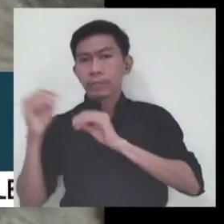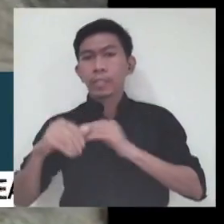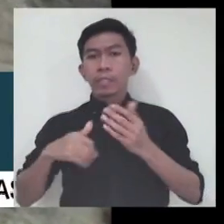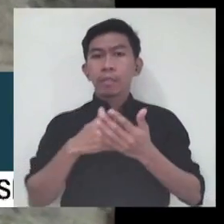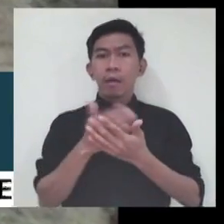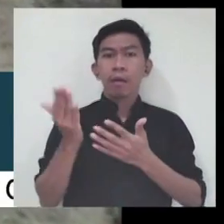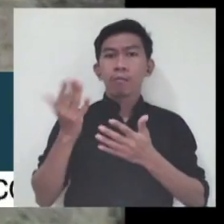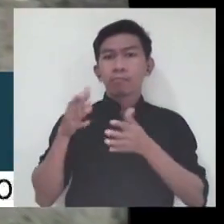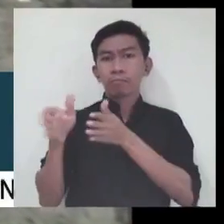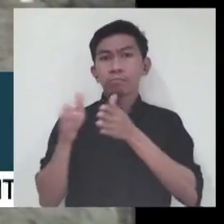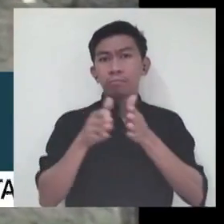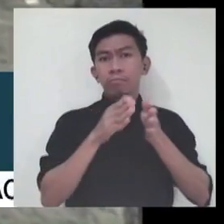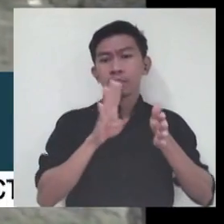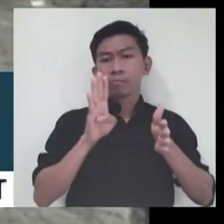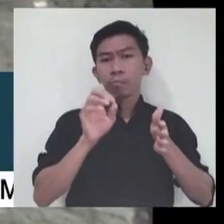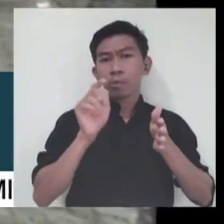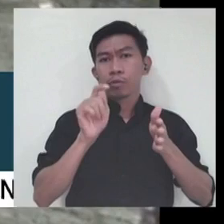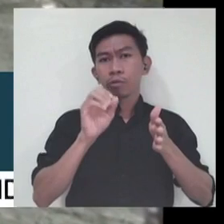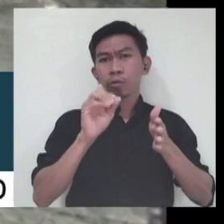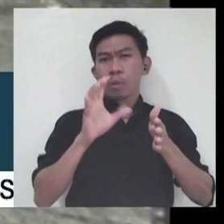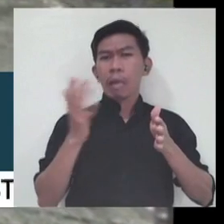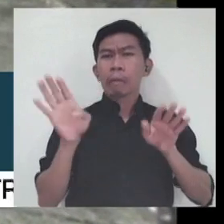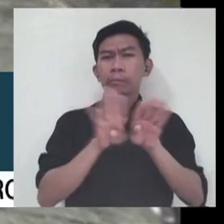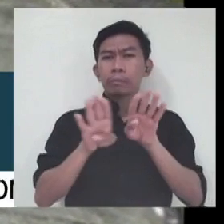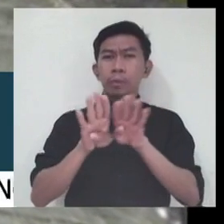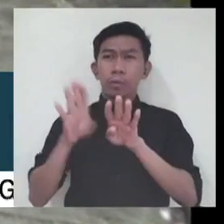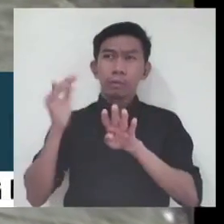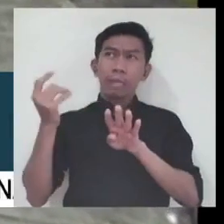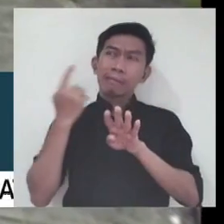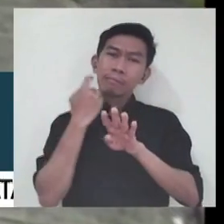landslide. The recent one occurred just this morning at